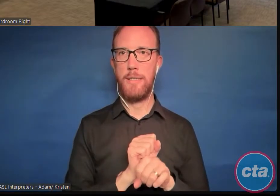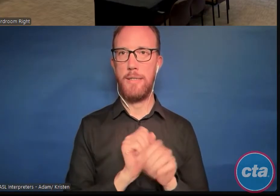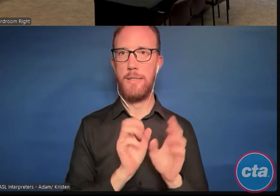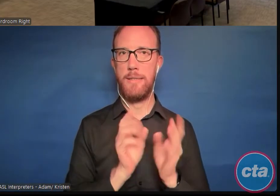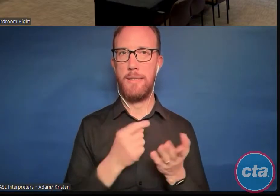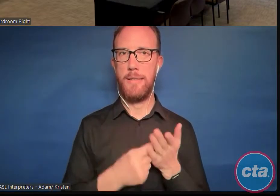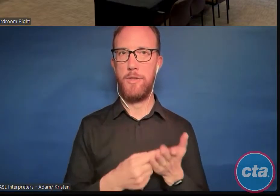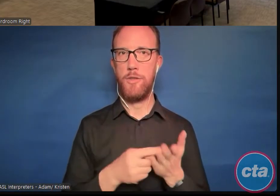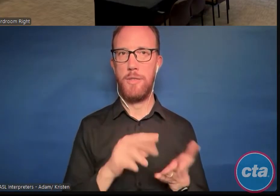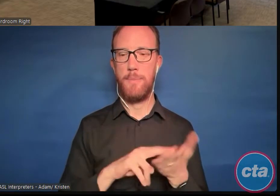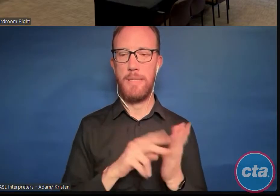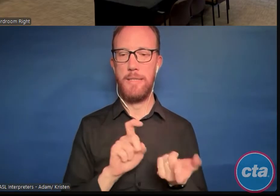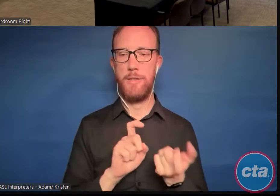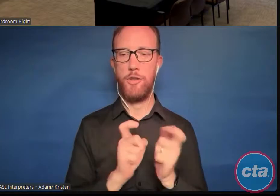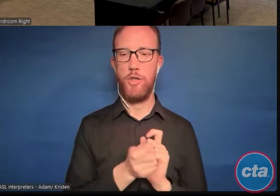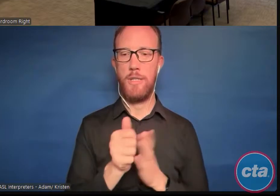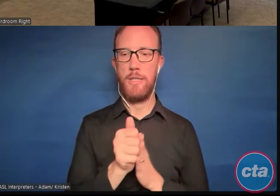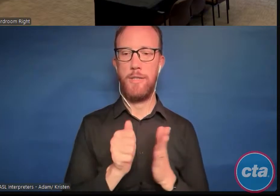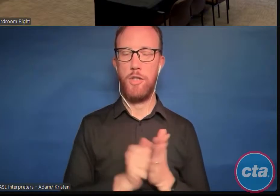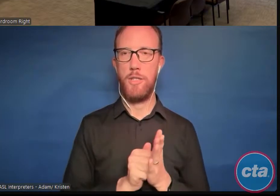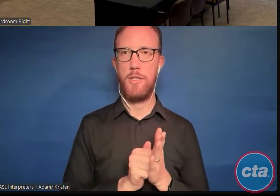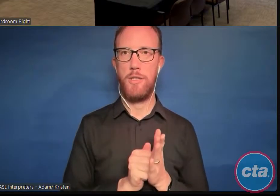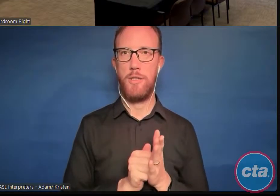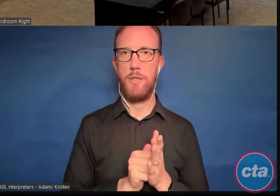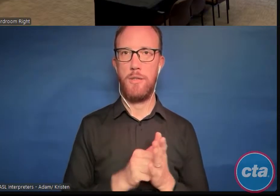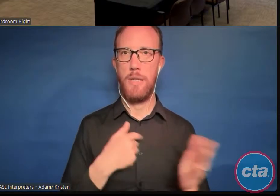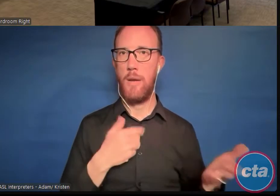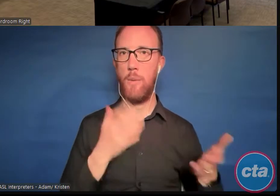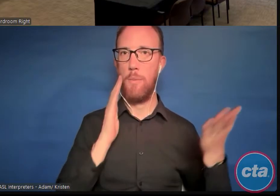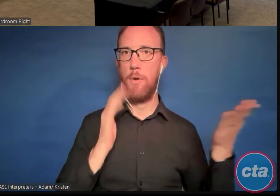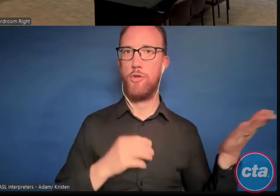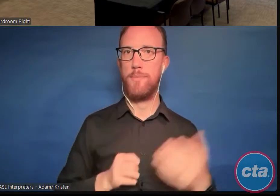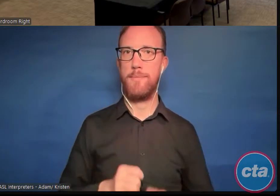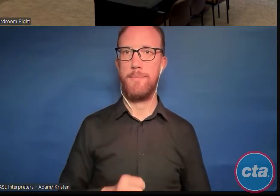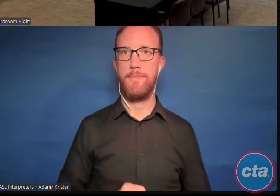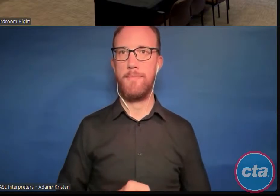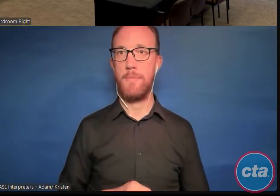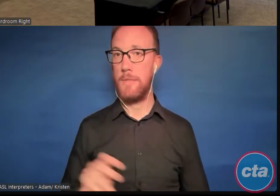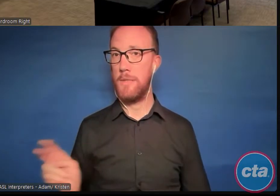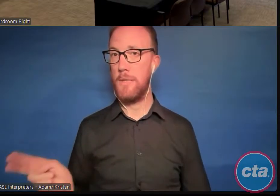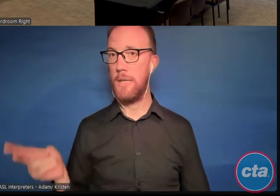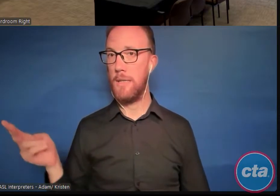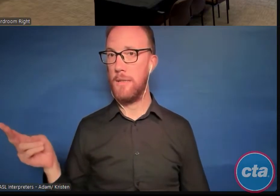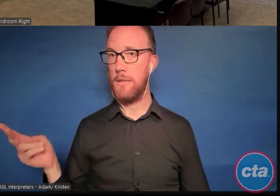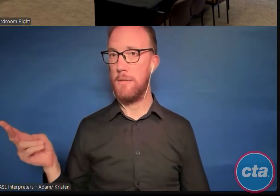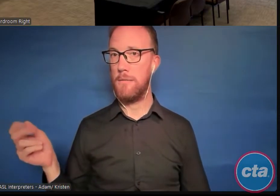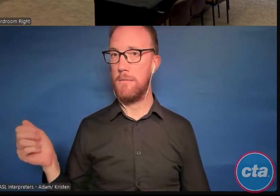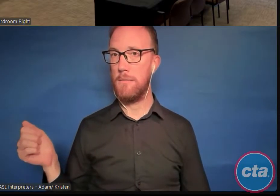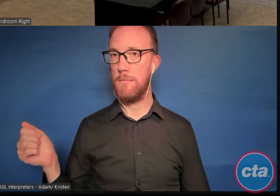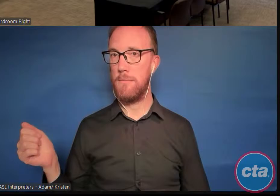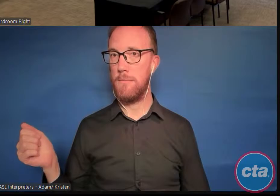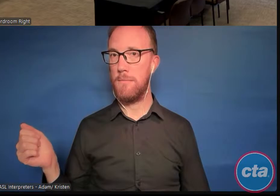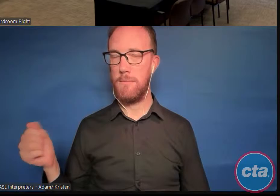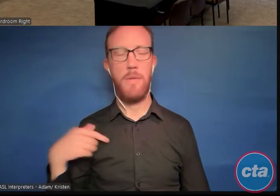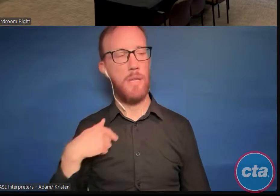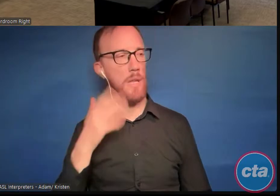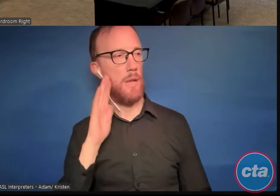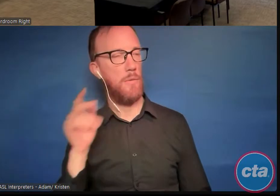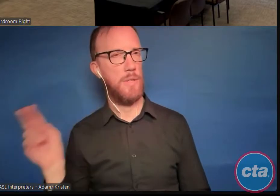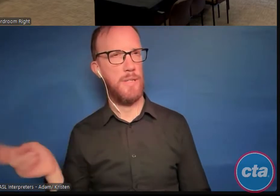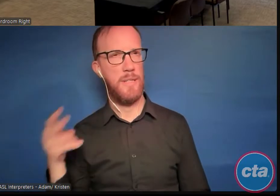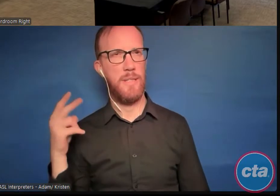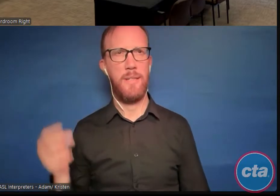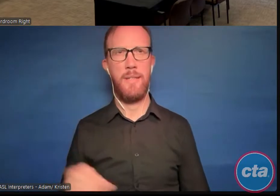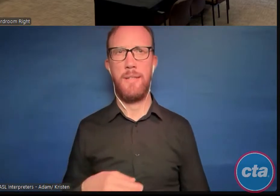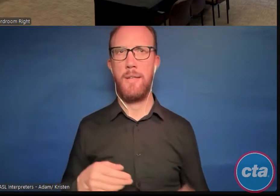agenda. Motion, A motion. second. I'll second. It's been moved by